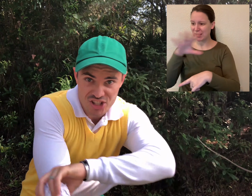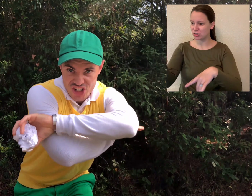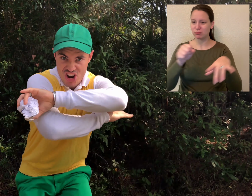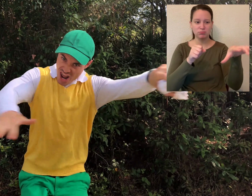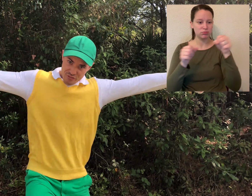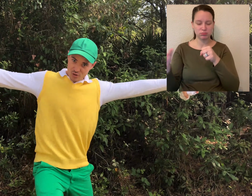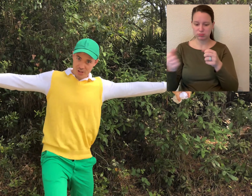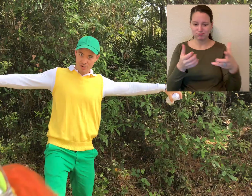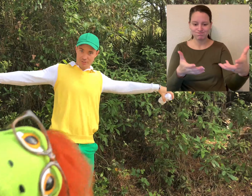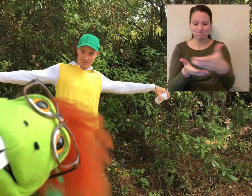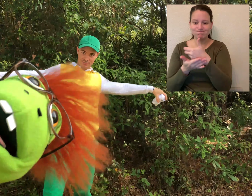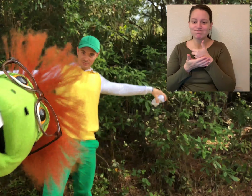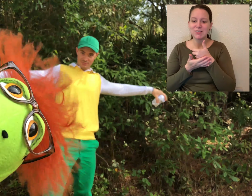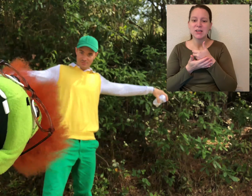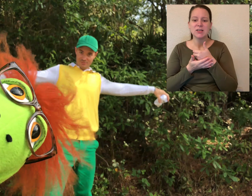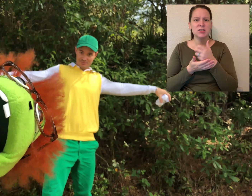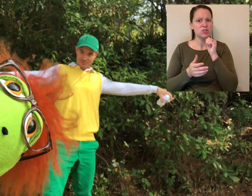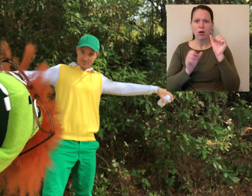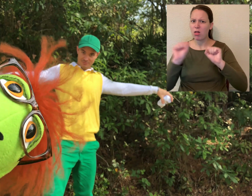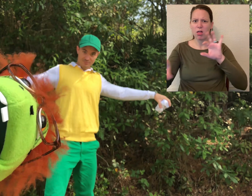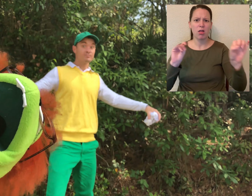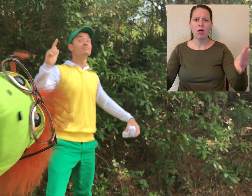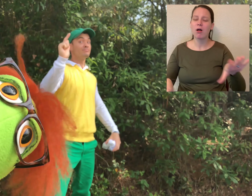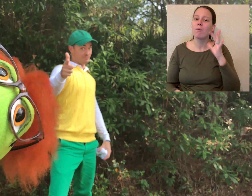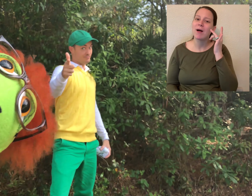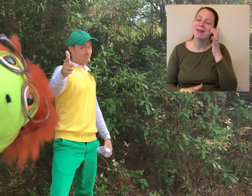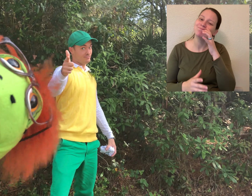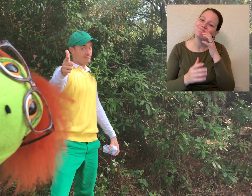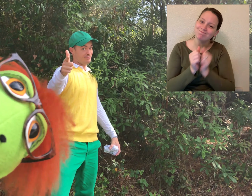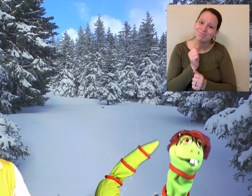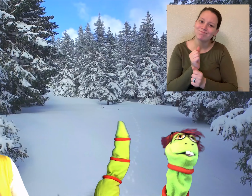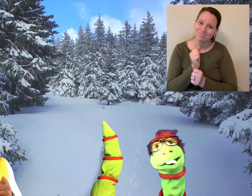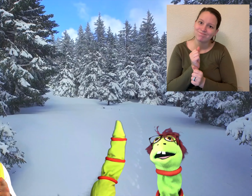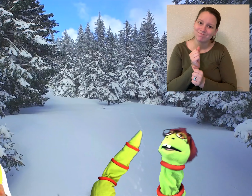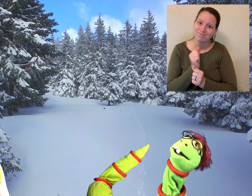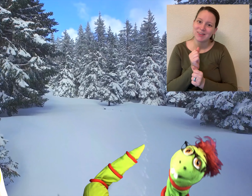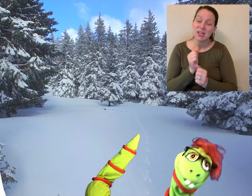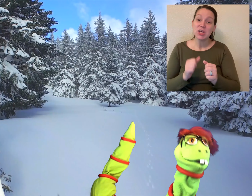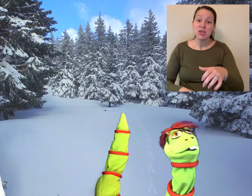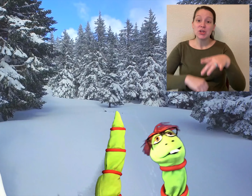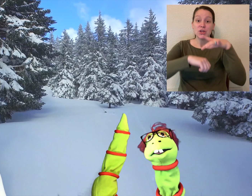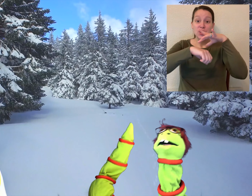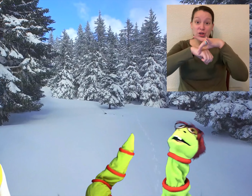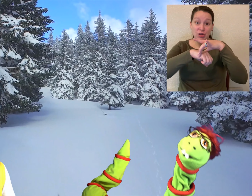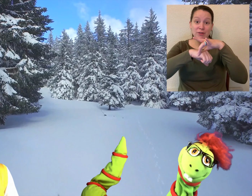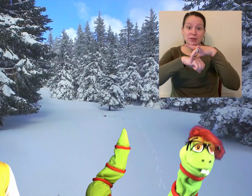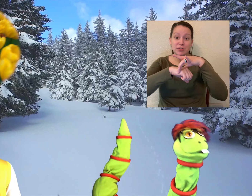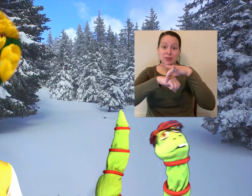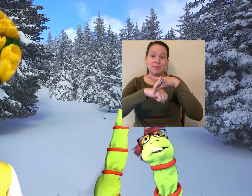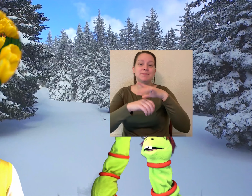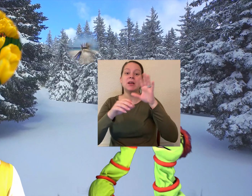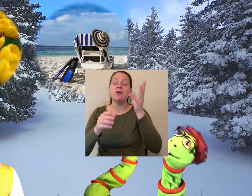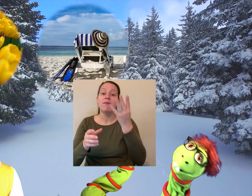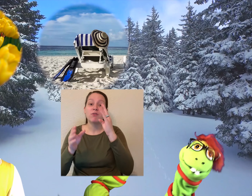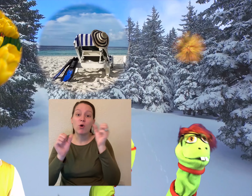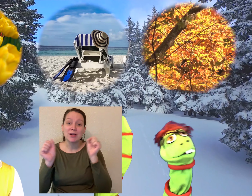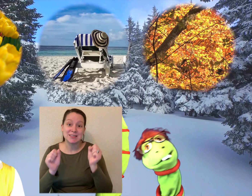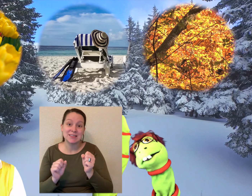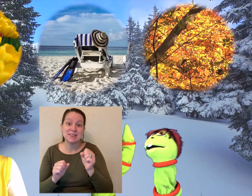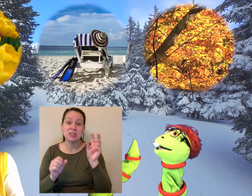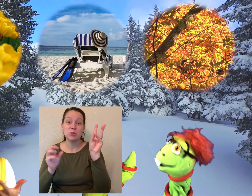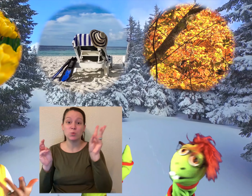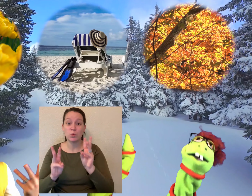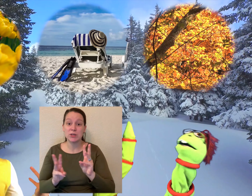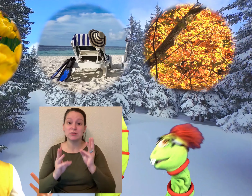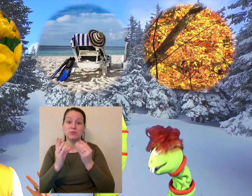your trash and never litter You know, nature thinks that's mean Earth has four seasons Winter, spring, summer, and